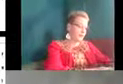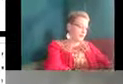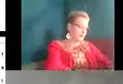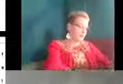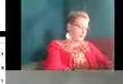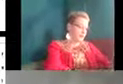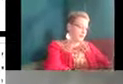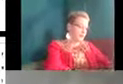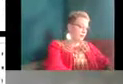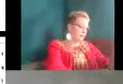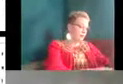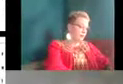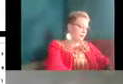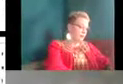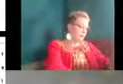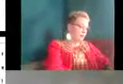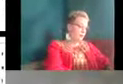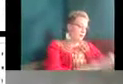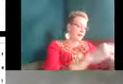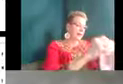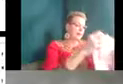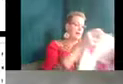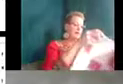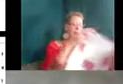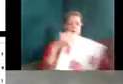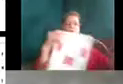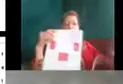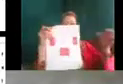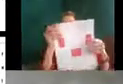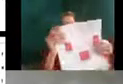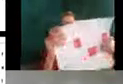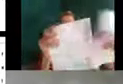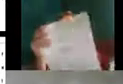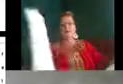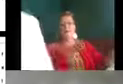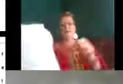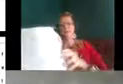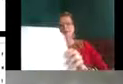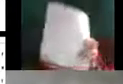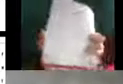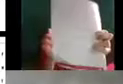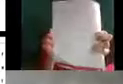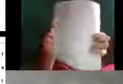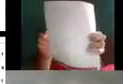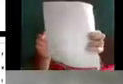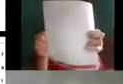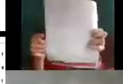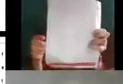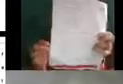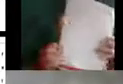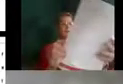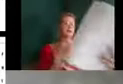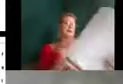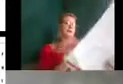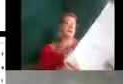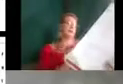and it has all the information in the packet that you need to write down like here's here's the page for